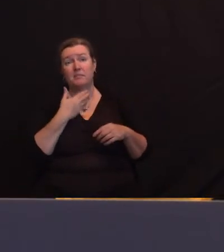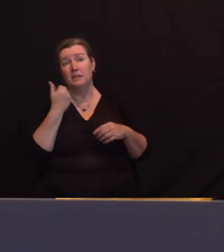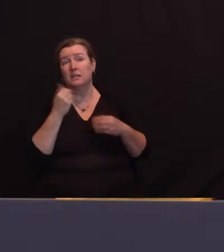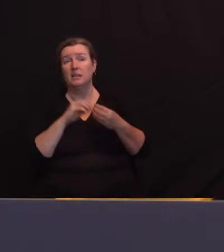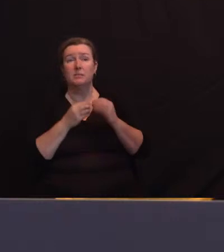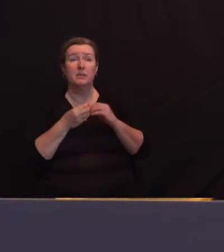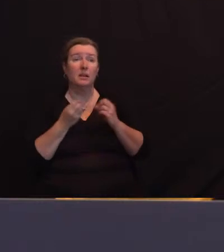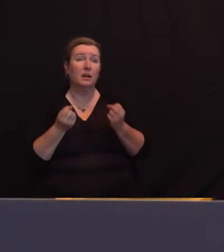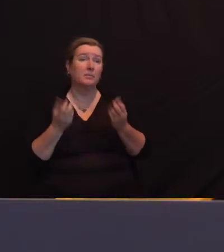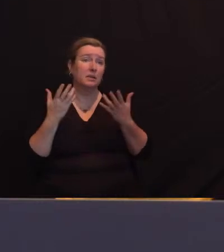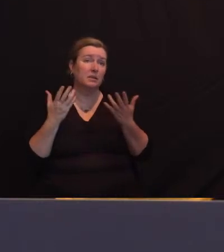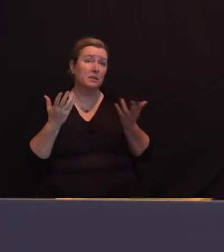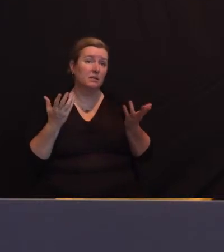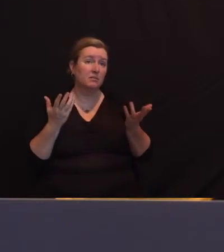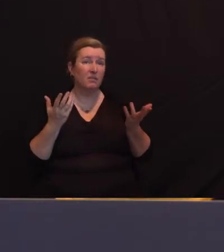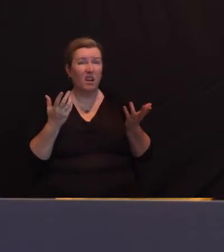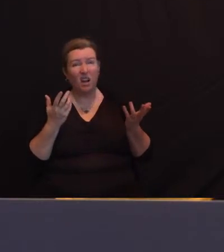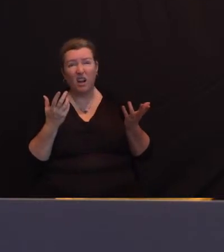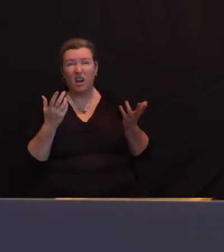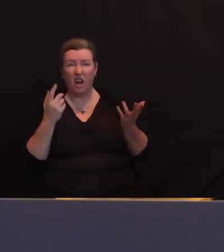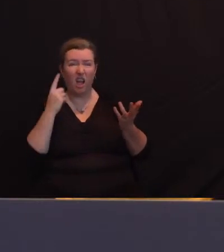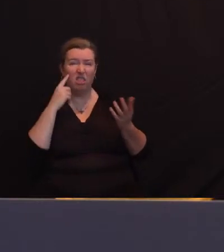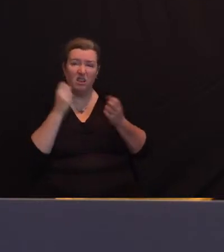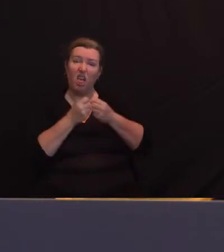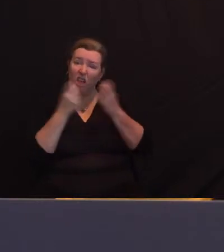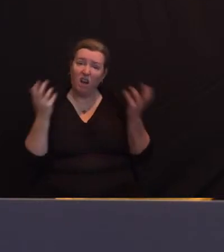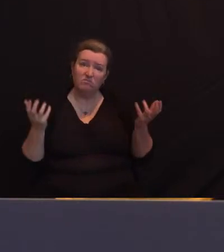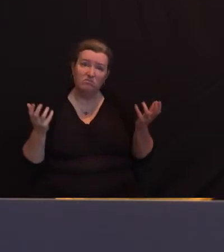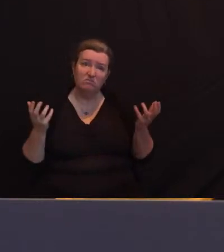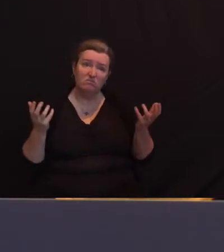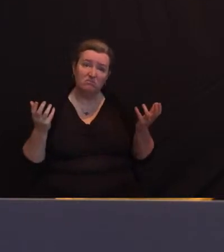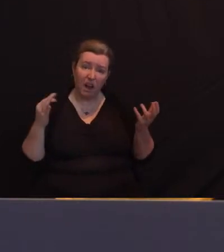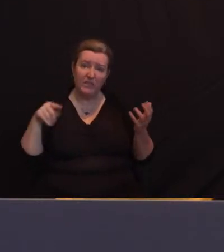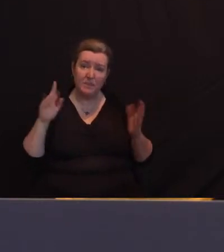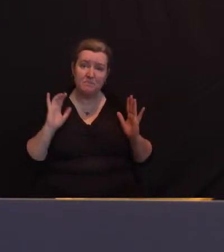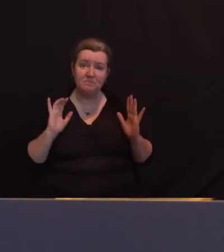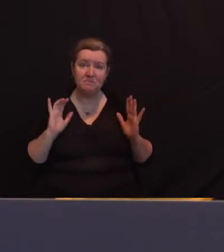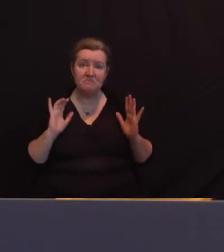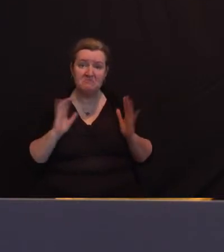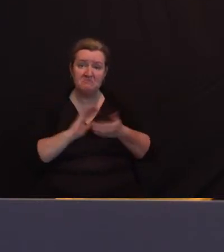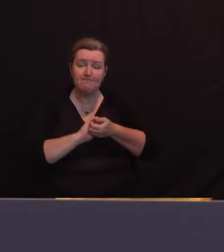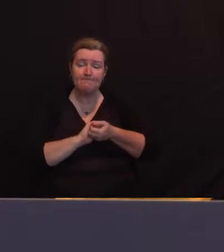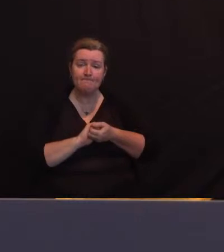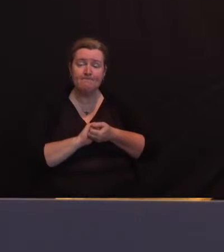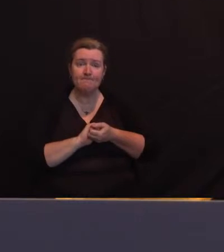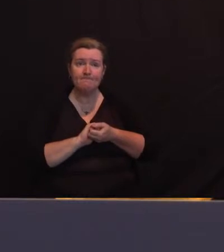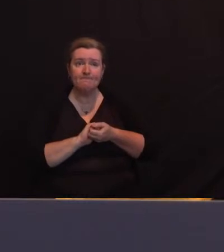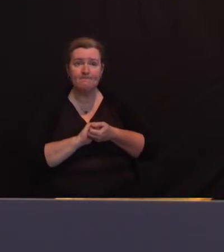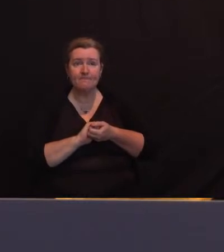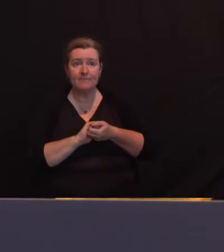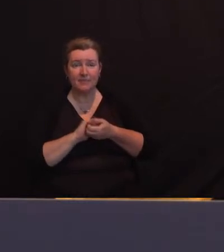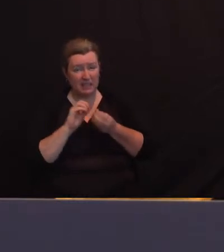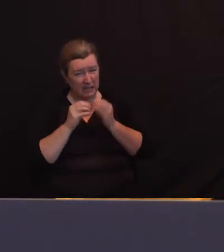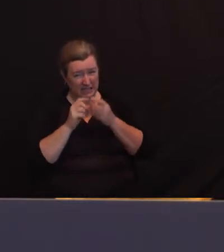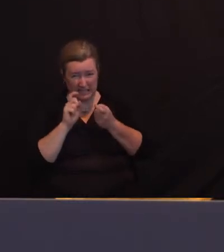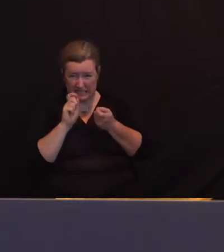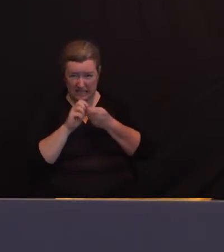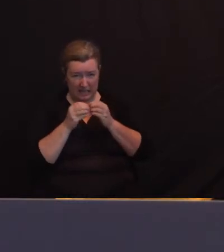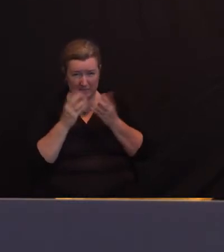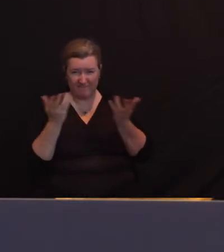I think a significant amount. And I don't have a precise number for you, but it's a significant